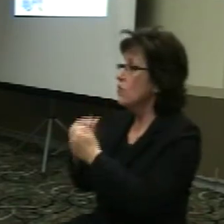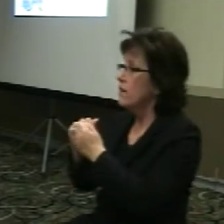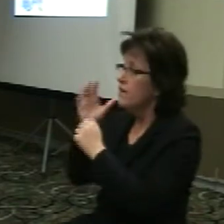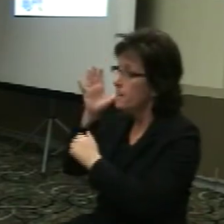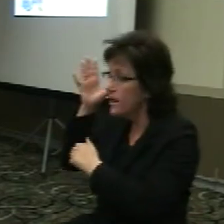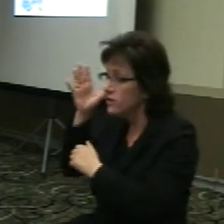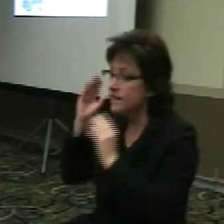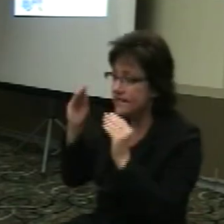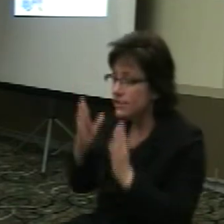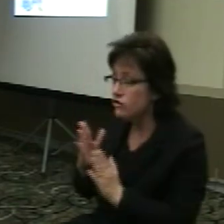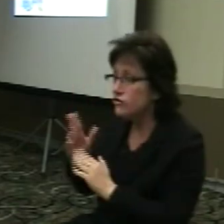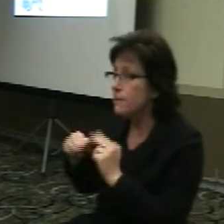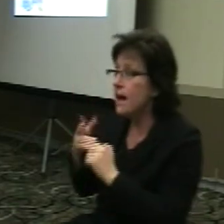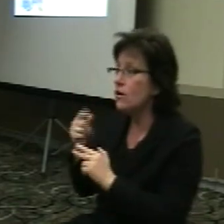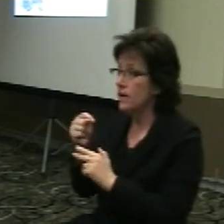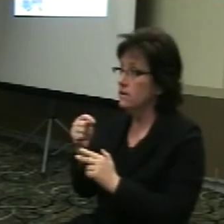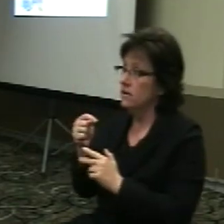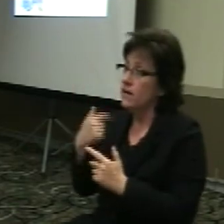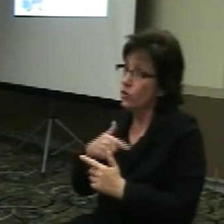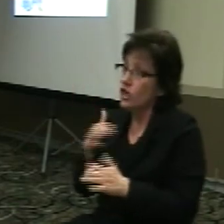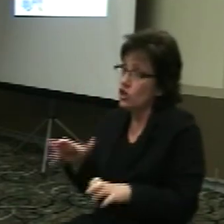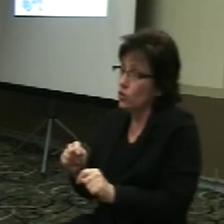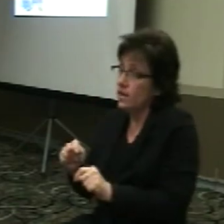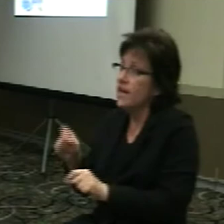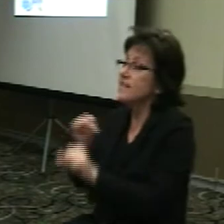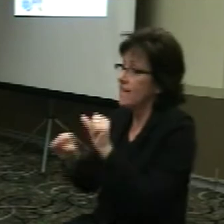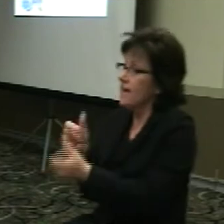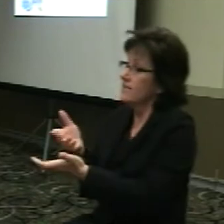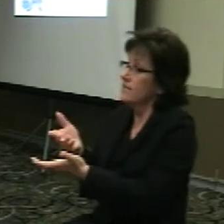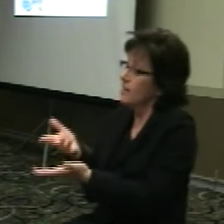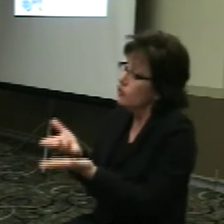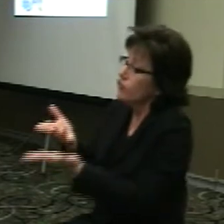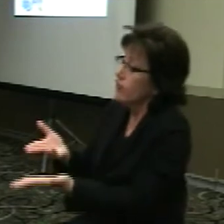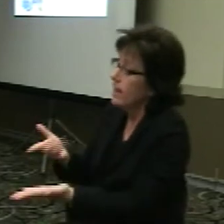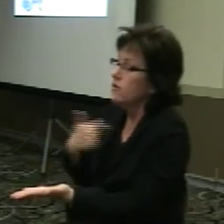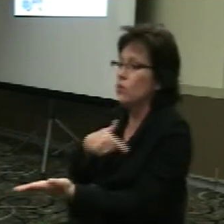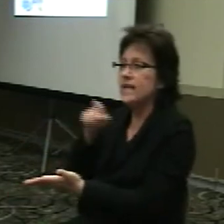going to do it, the science is there to suggest we need to do it well.